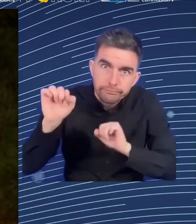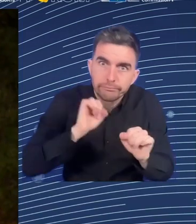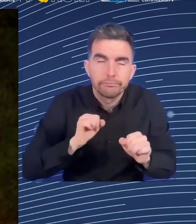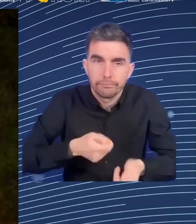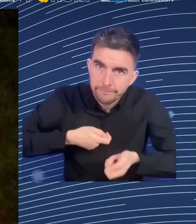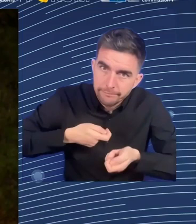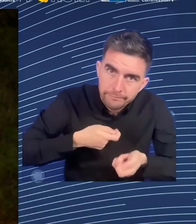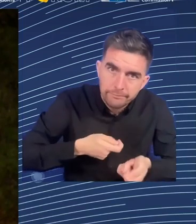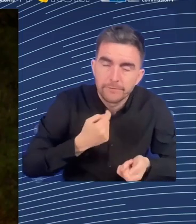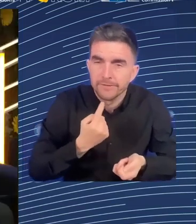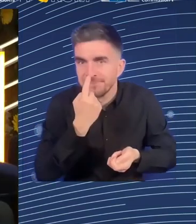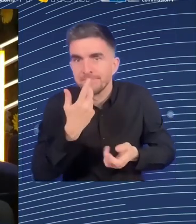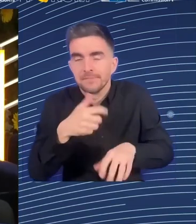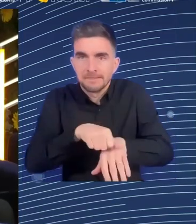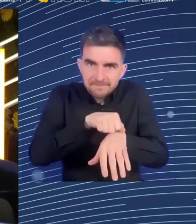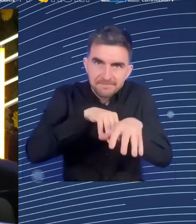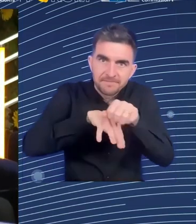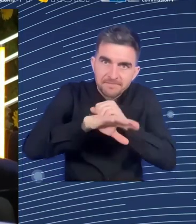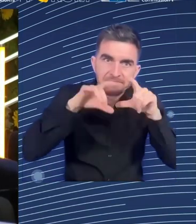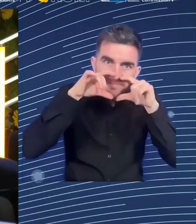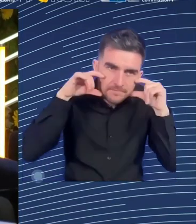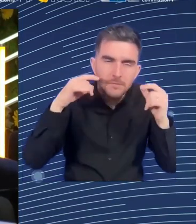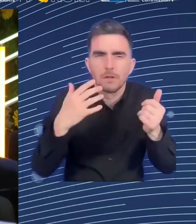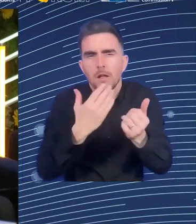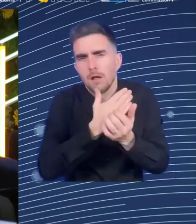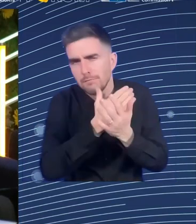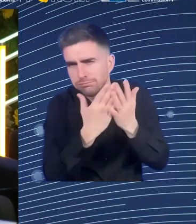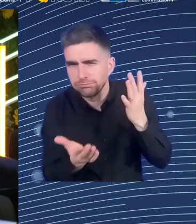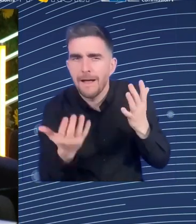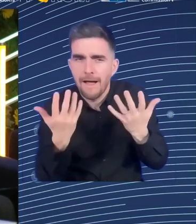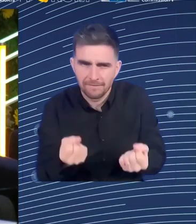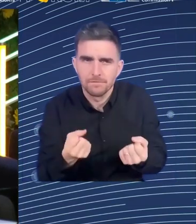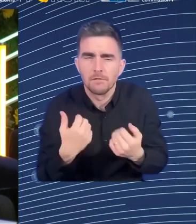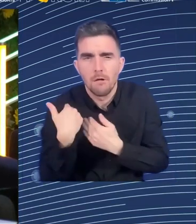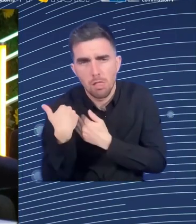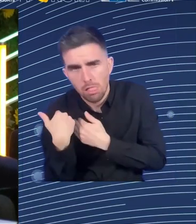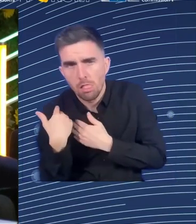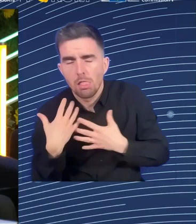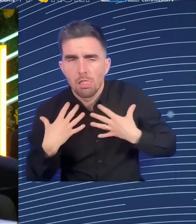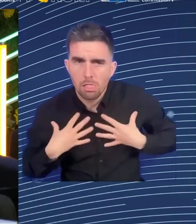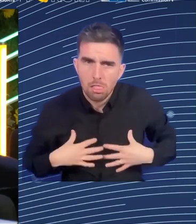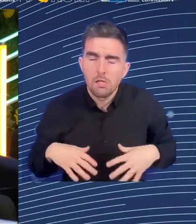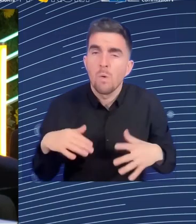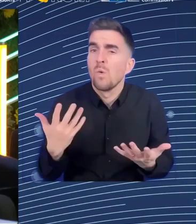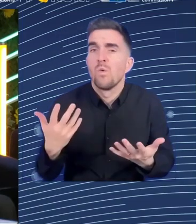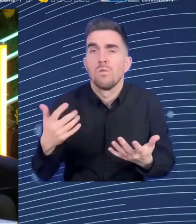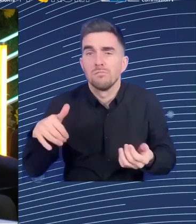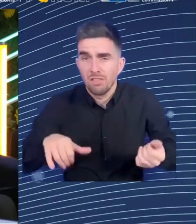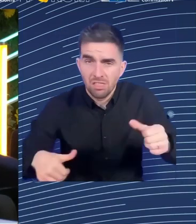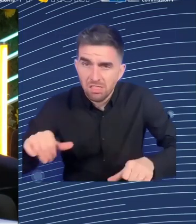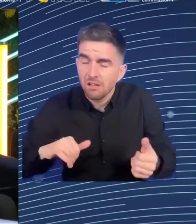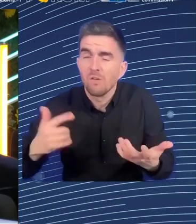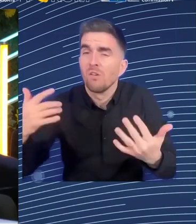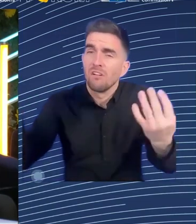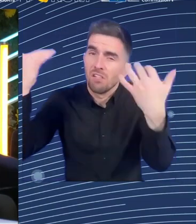work late at night, work during the weekends, etc. Health and care workers, again, physical